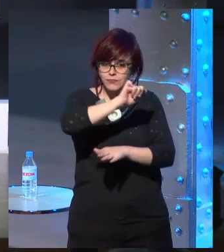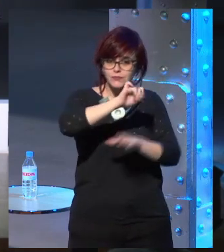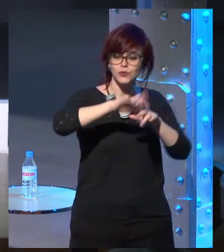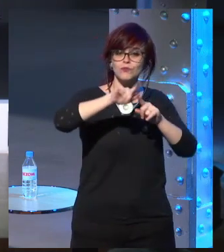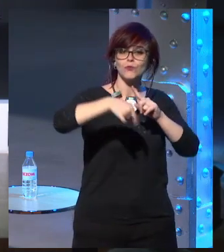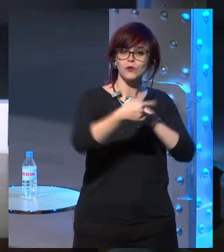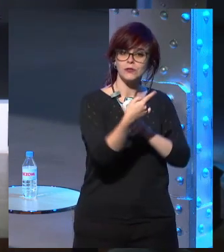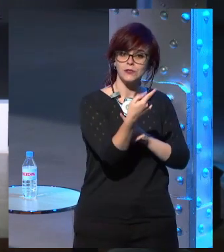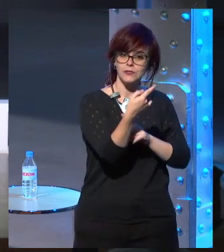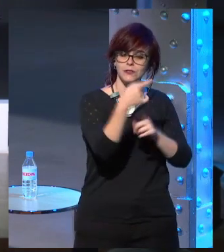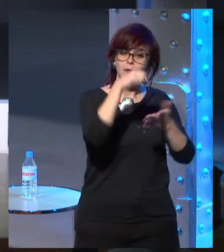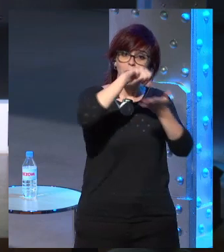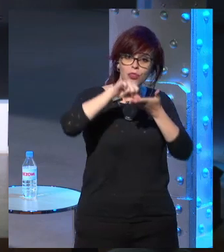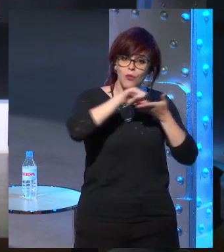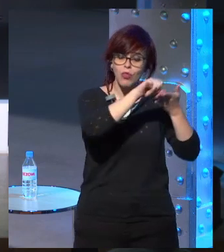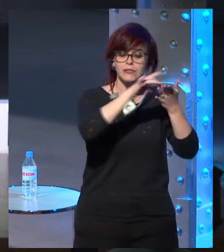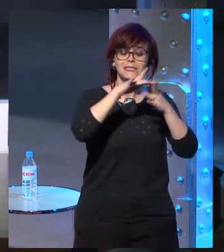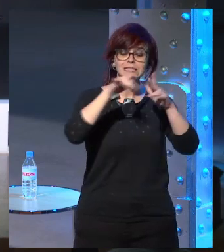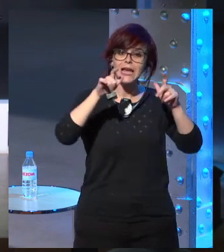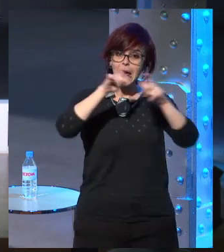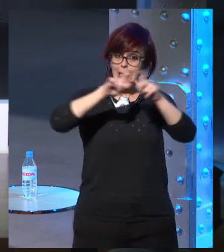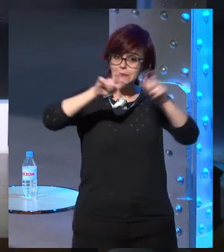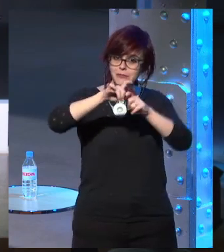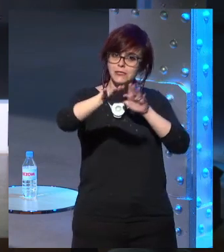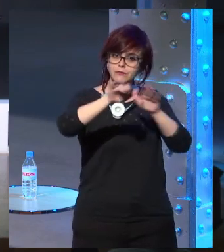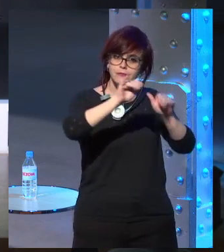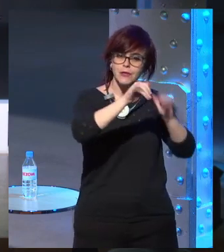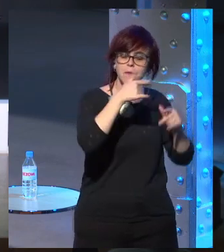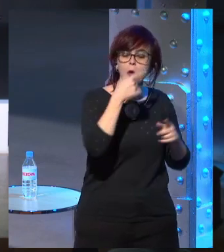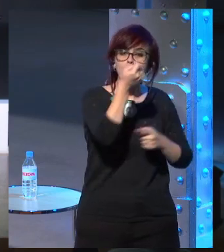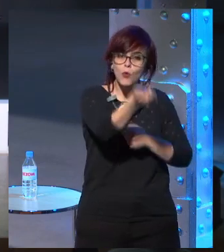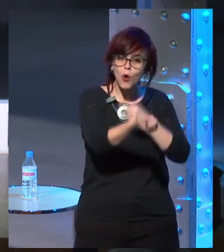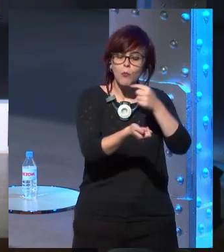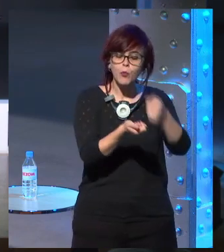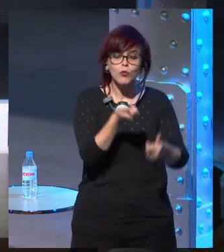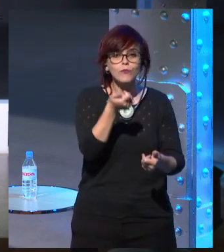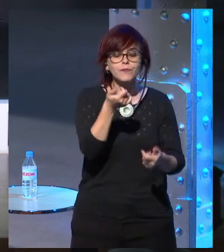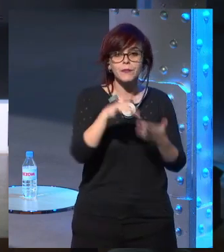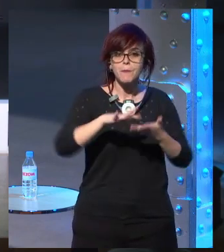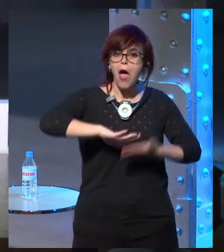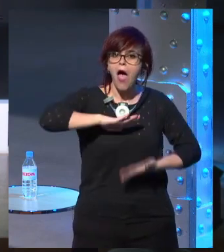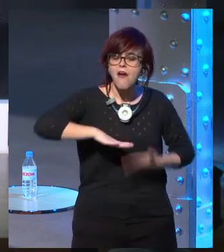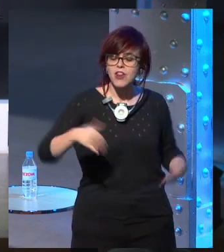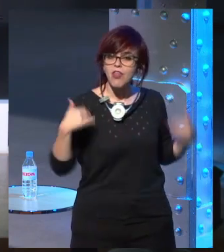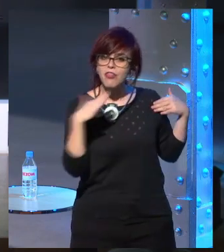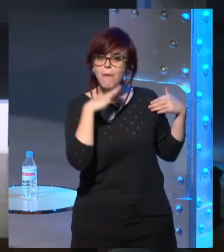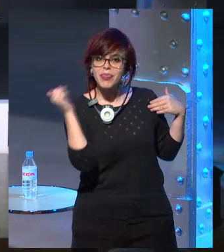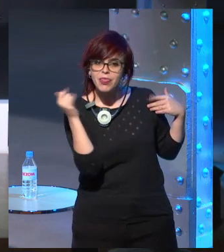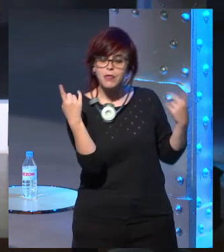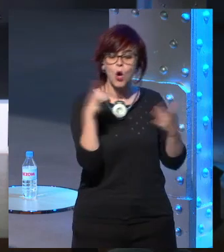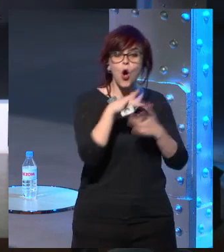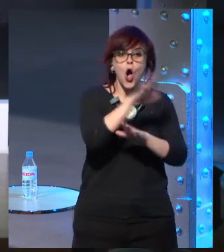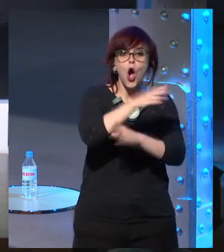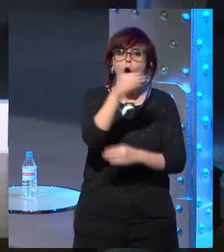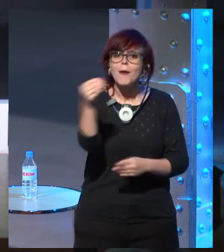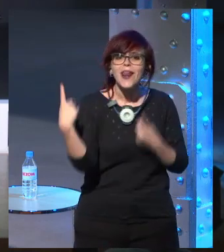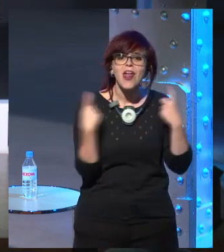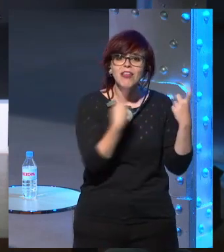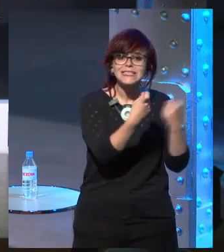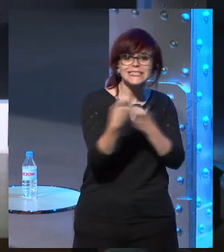employers are beginning to describe to us the skills and competencies that they need in order to employ young people, in order to employ the future